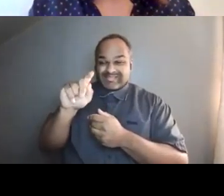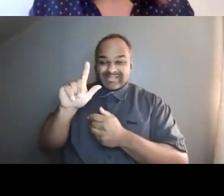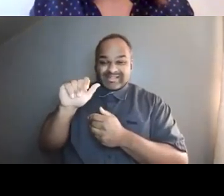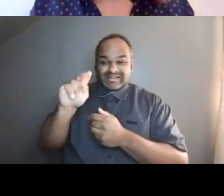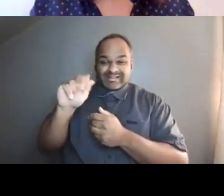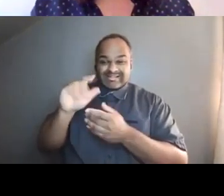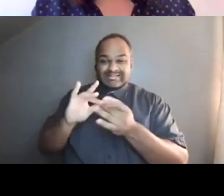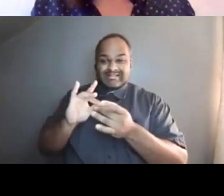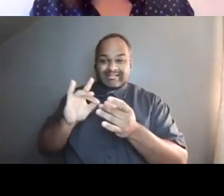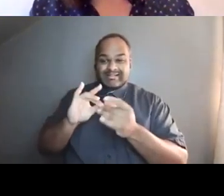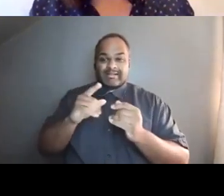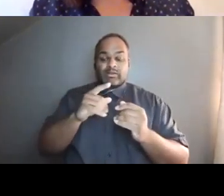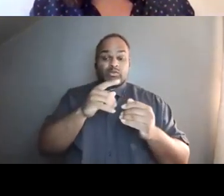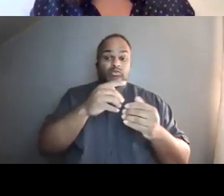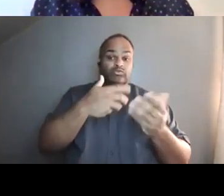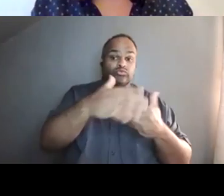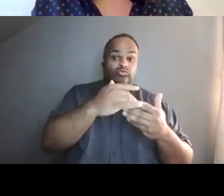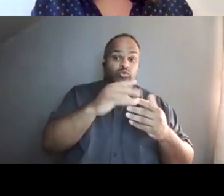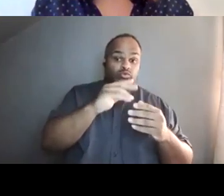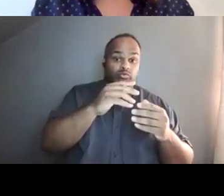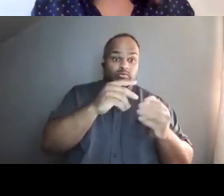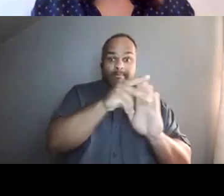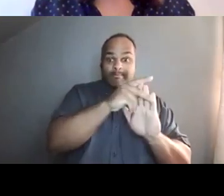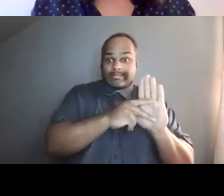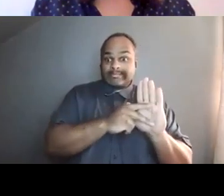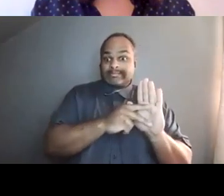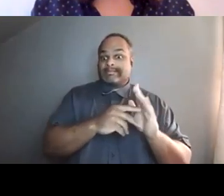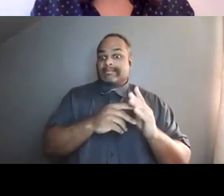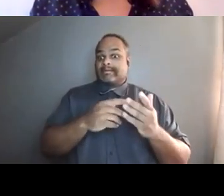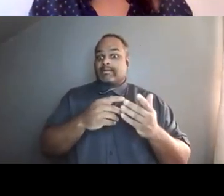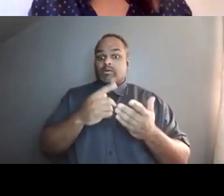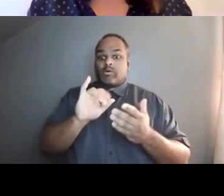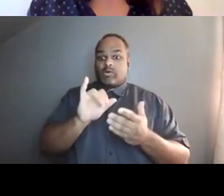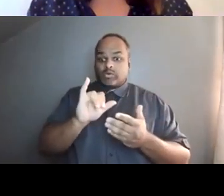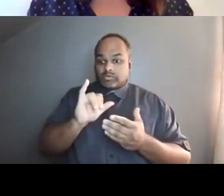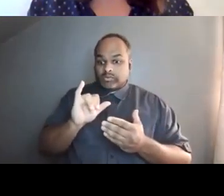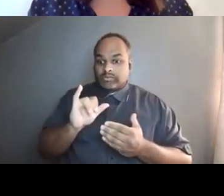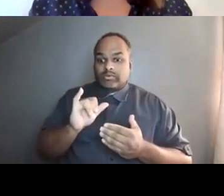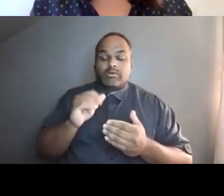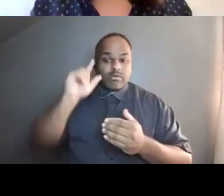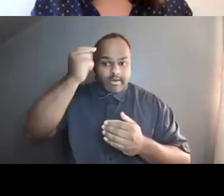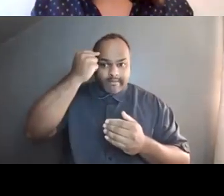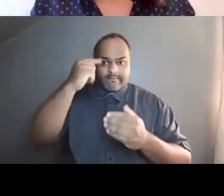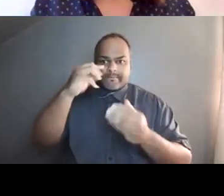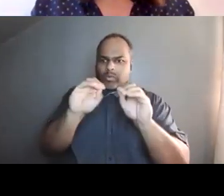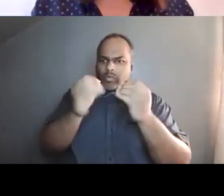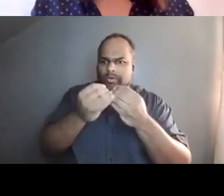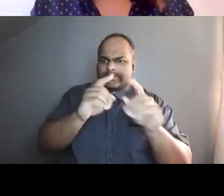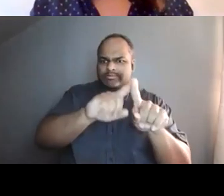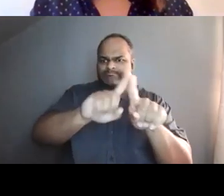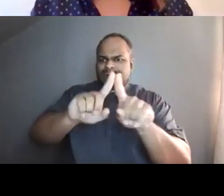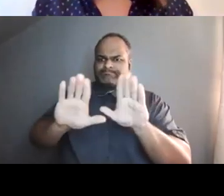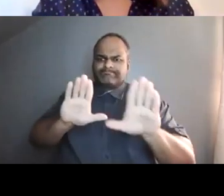in social policy discourse and the discourse of non-governmental organizations, and